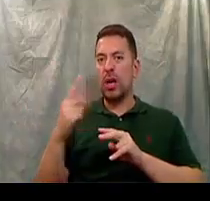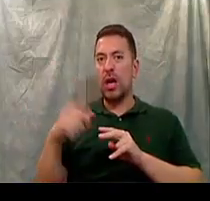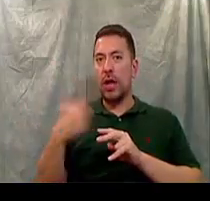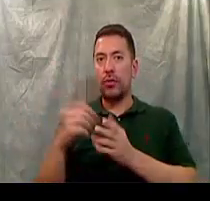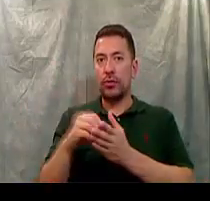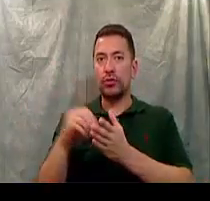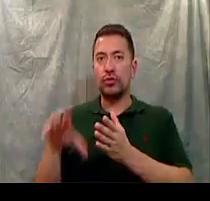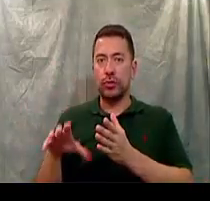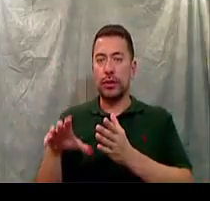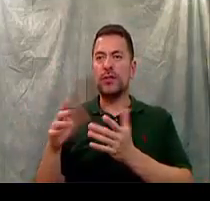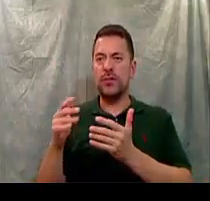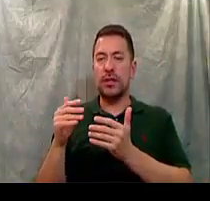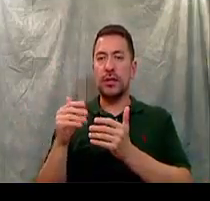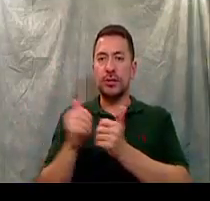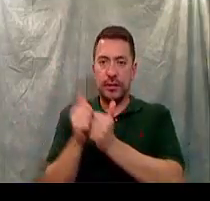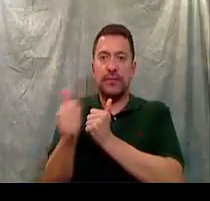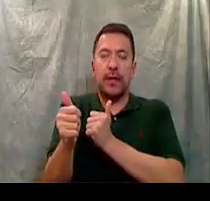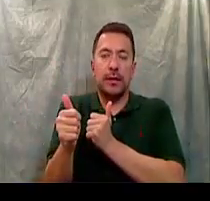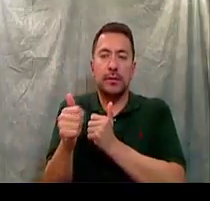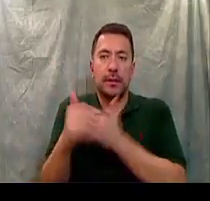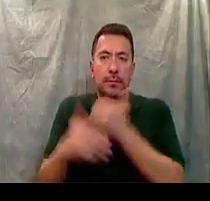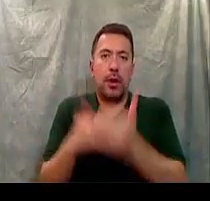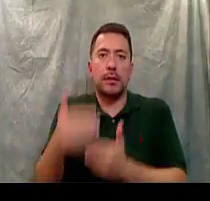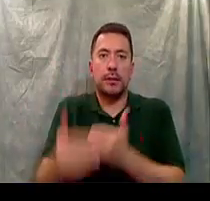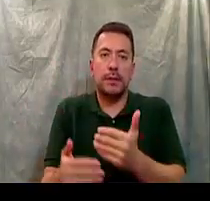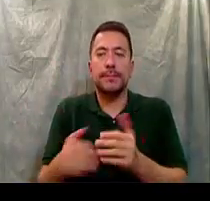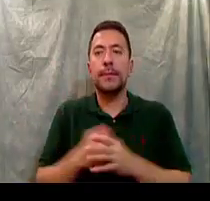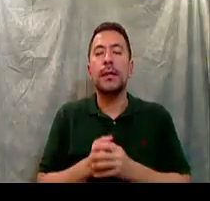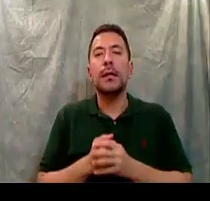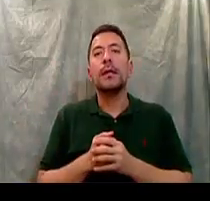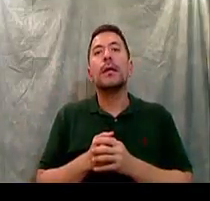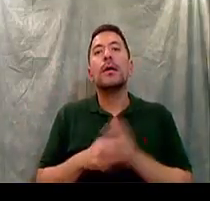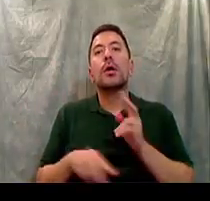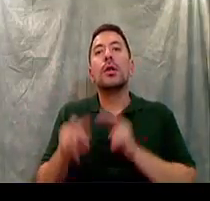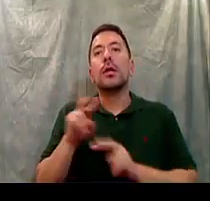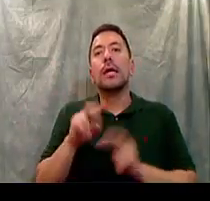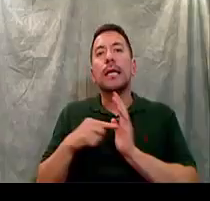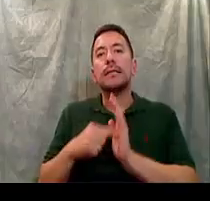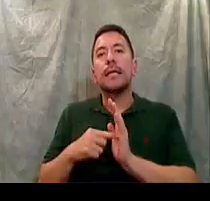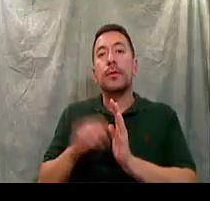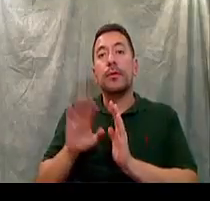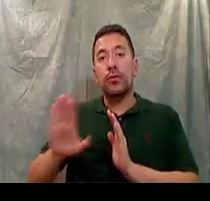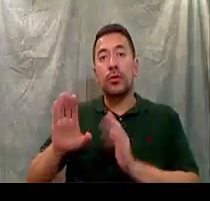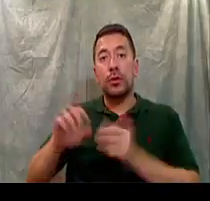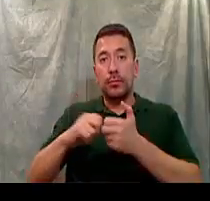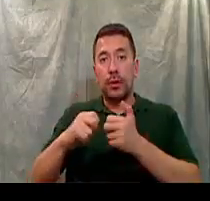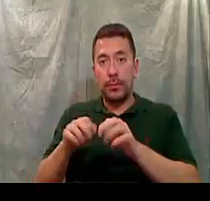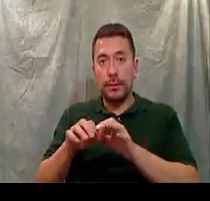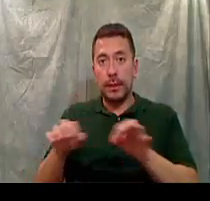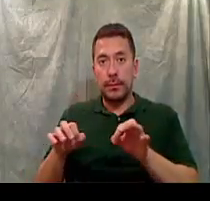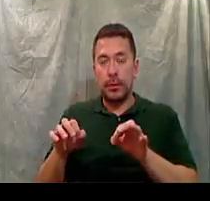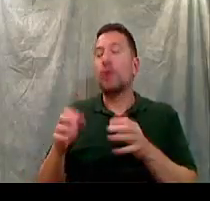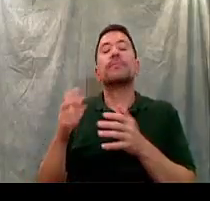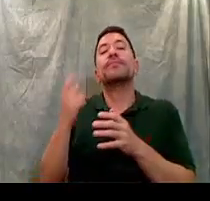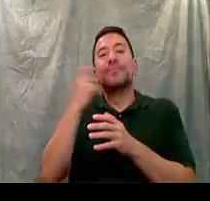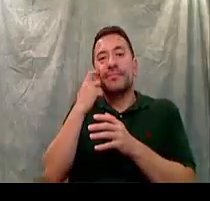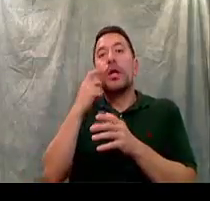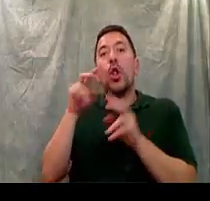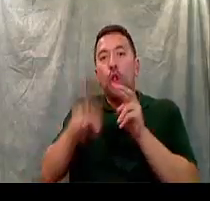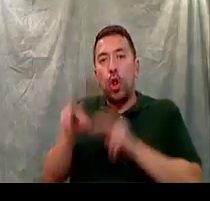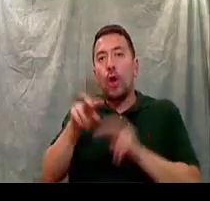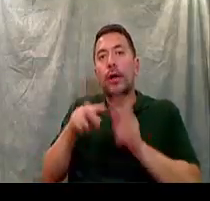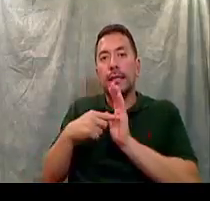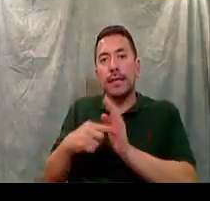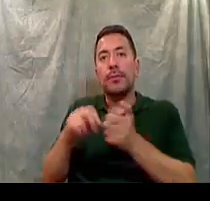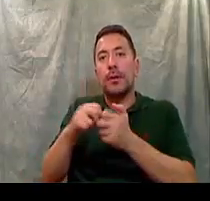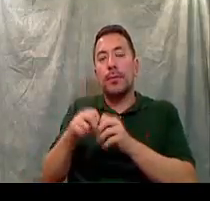along in the process. We looked at her example of a problem statement. Now we're going to look at a